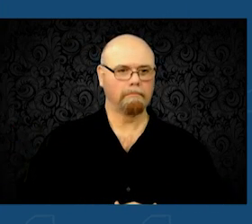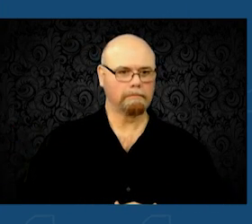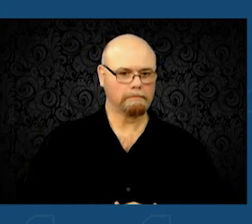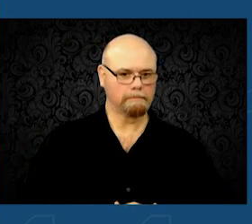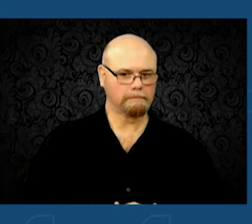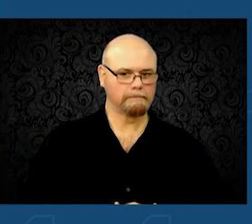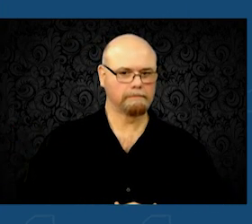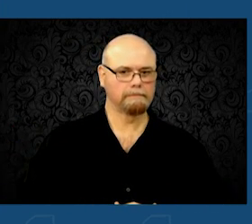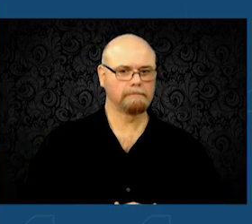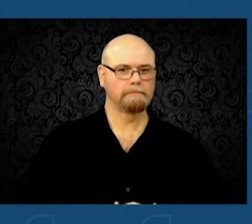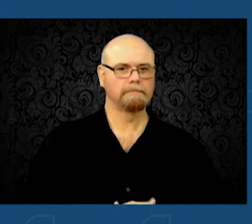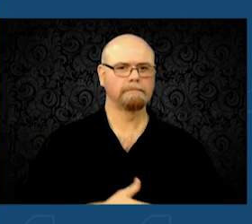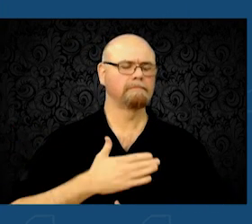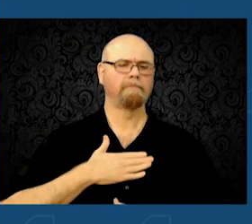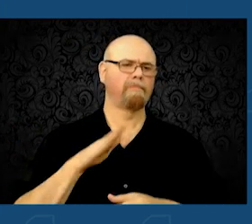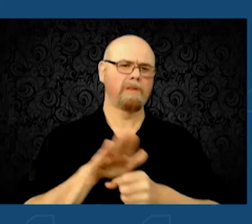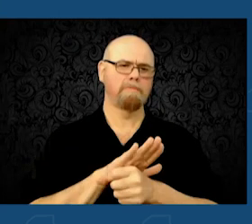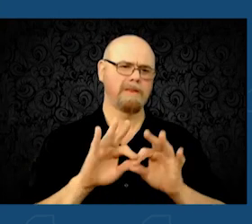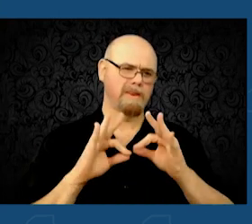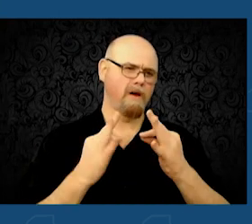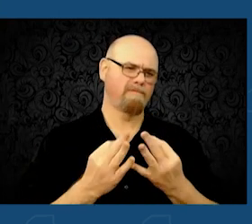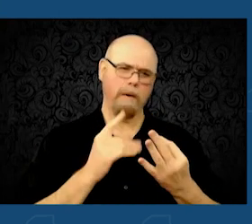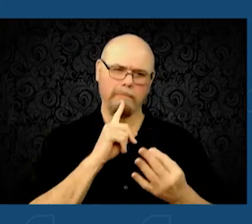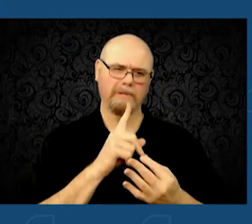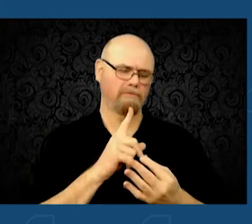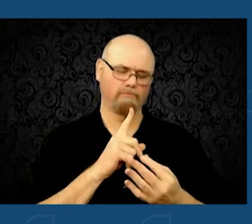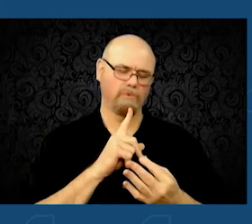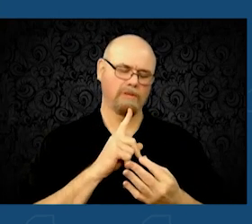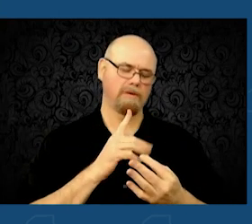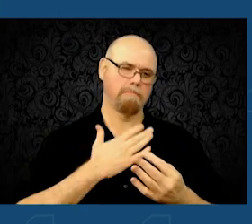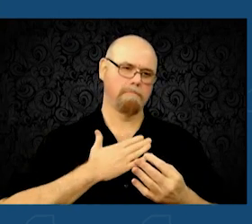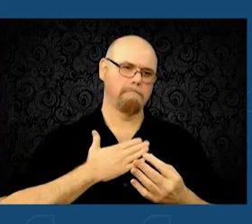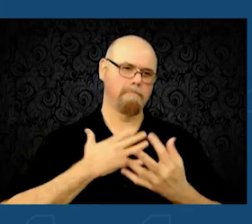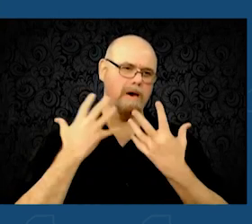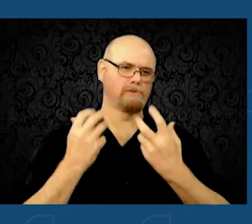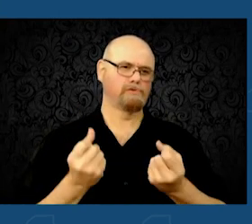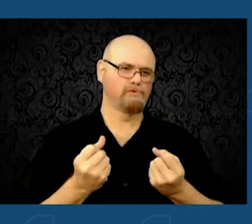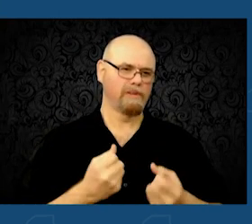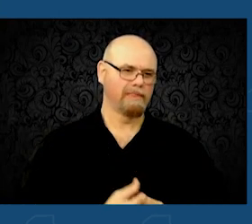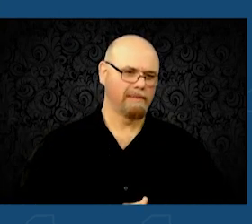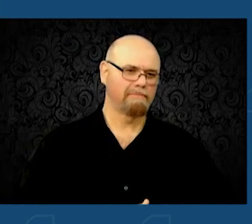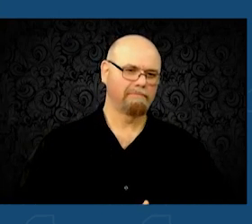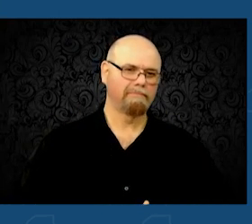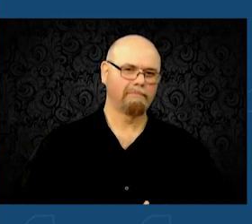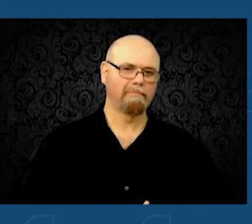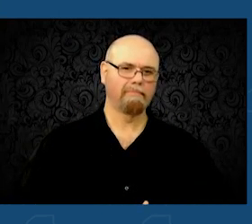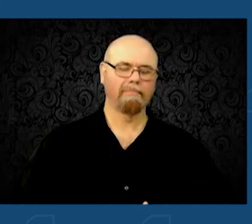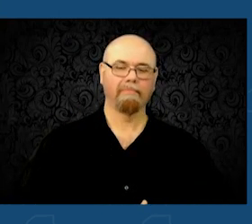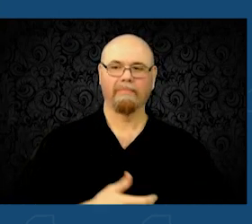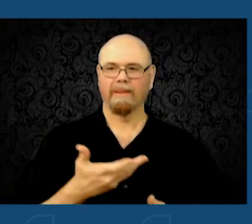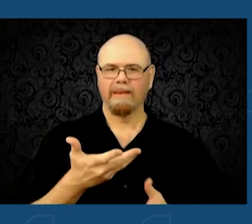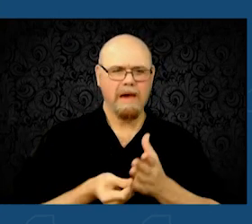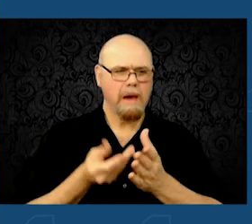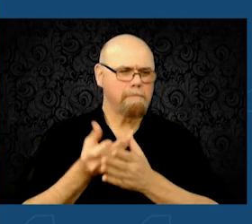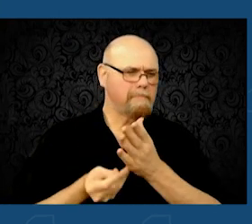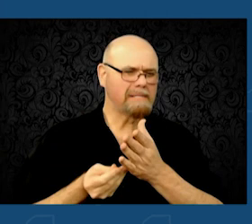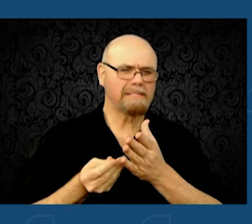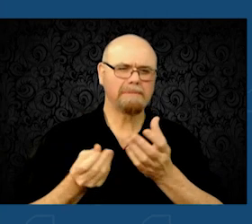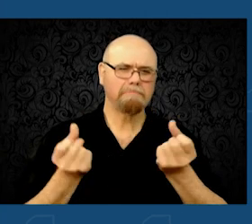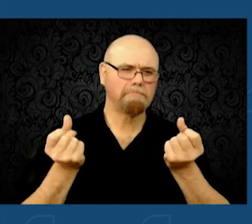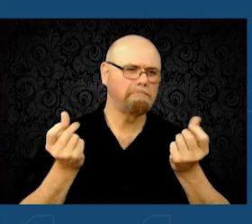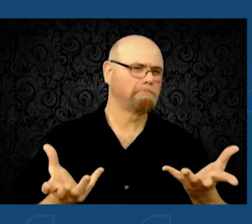My entire family, a source of strength. In those moments, I know I missed a lot of birthday parties, a